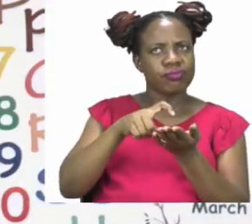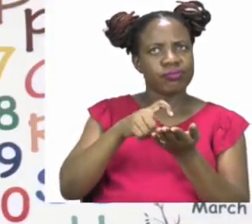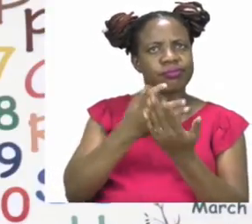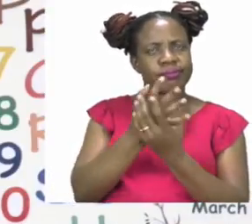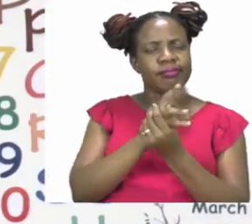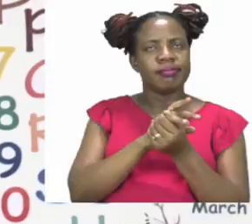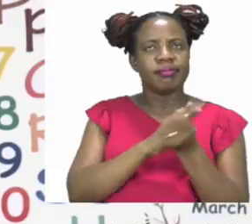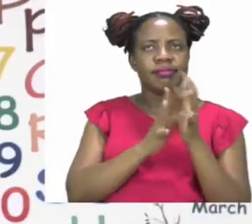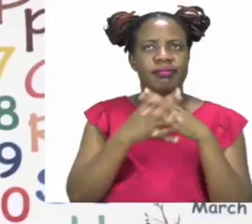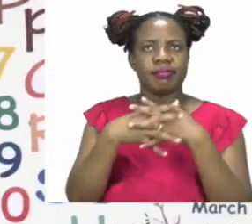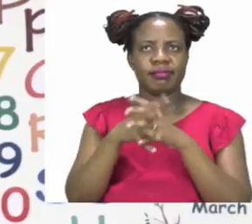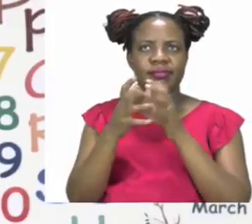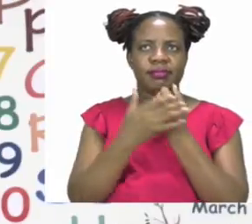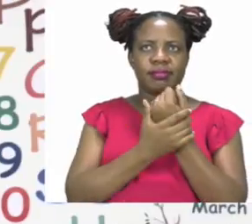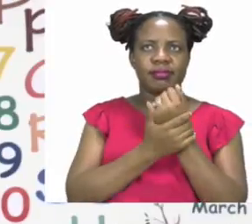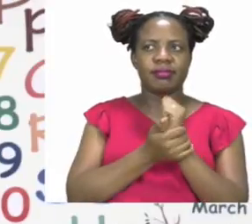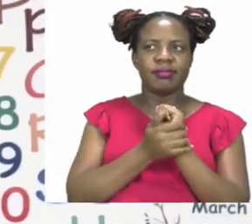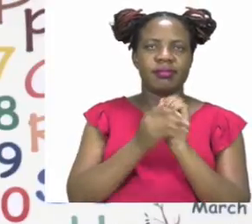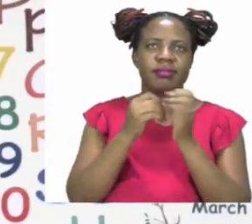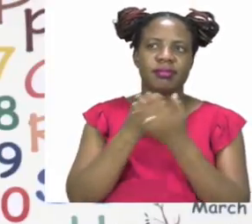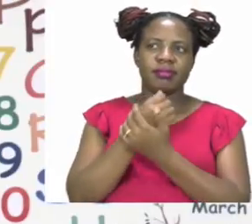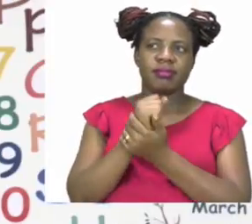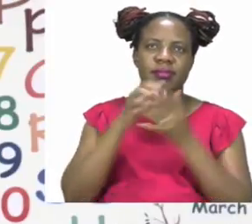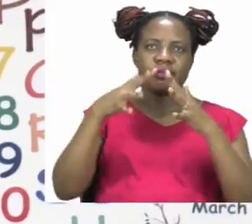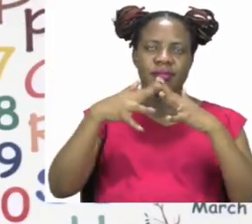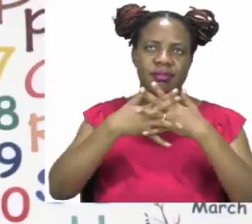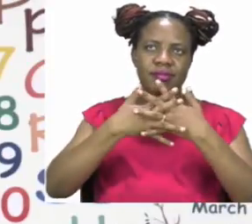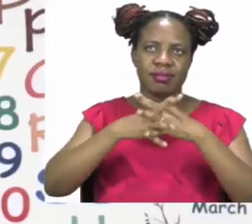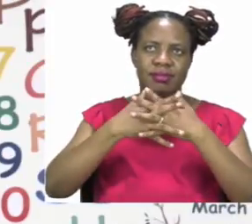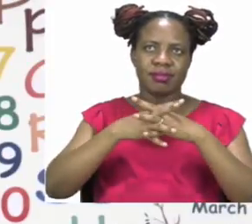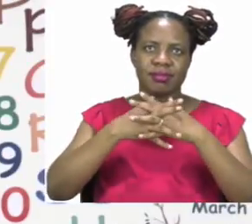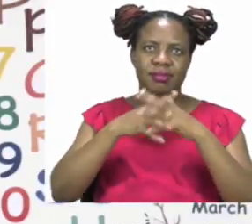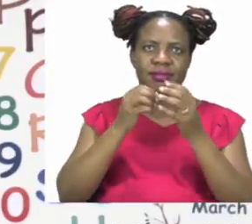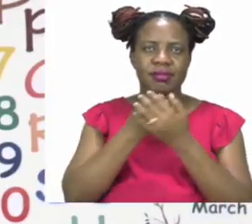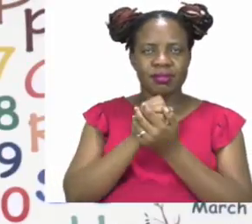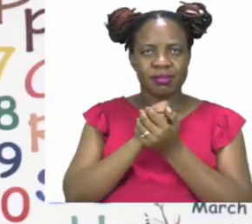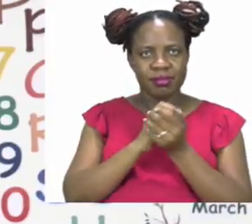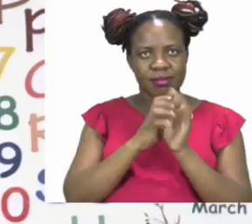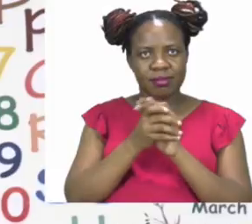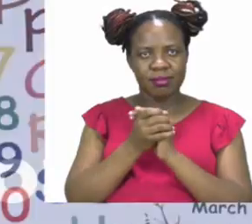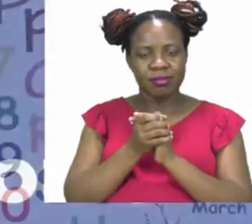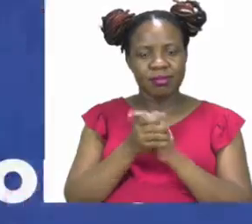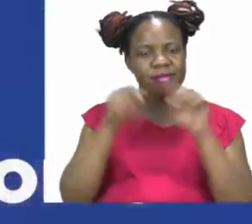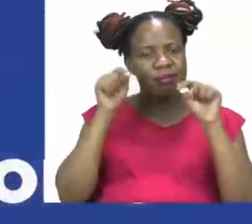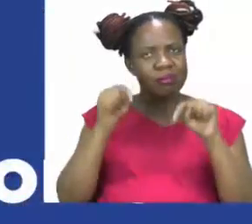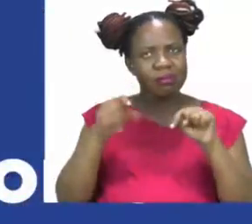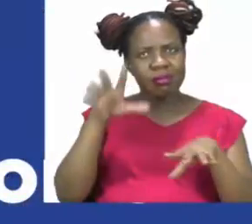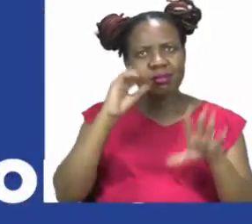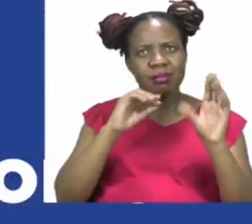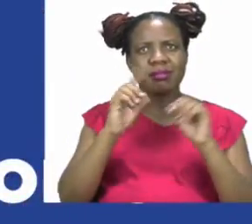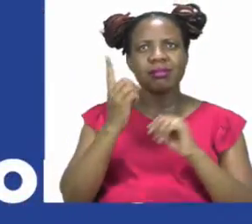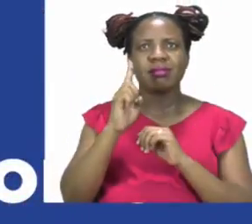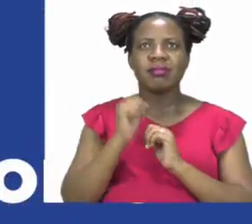it in, also between your fingers. And now let's see what we're going to learn about